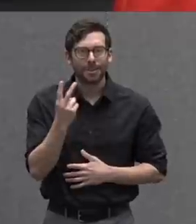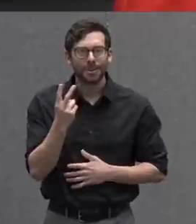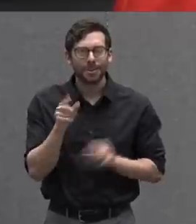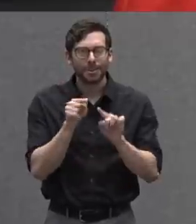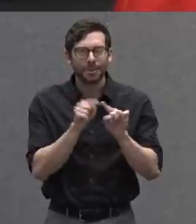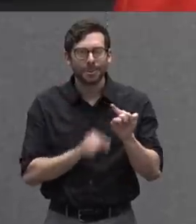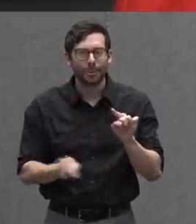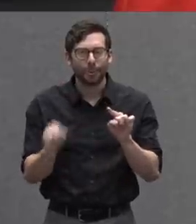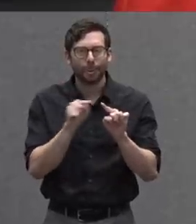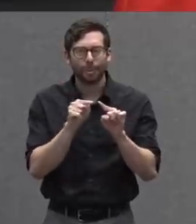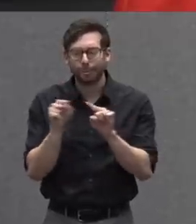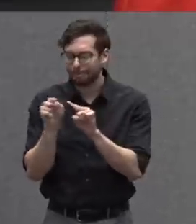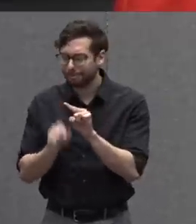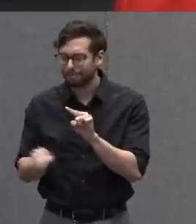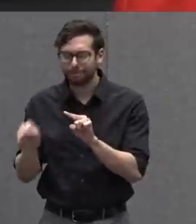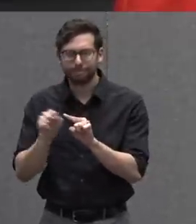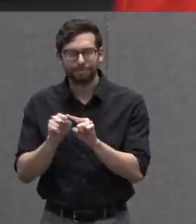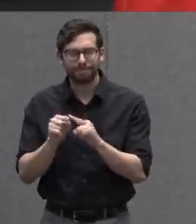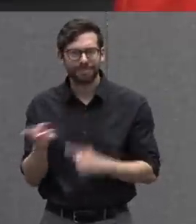what could they be drawing?